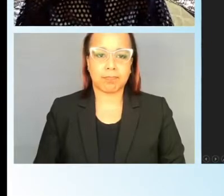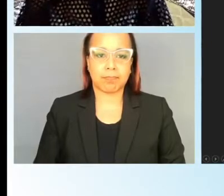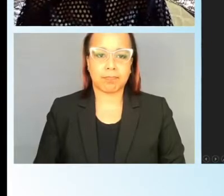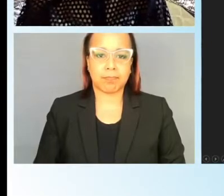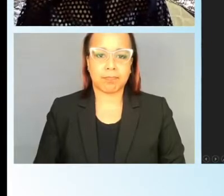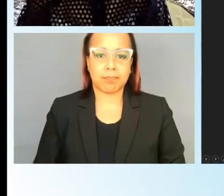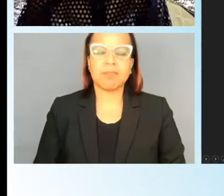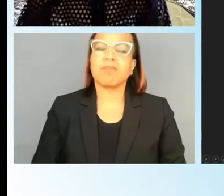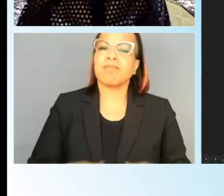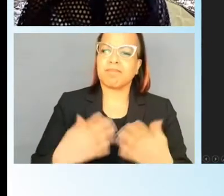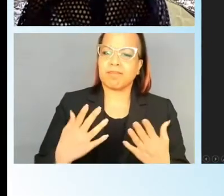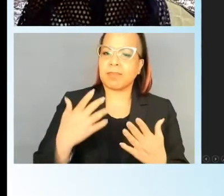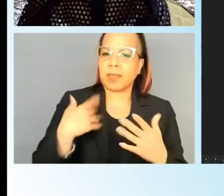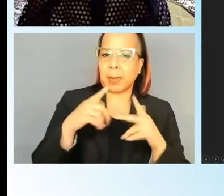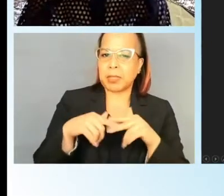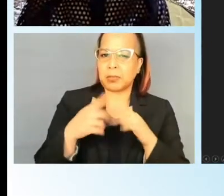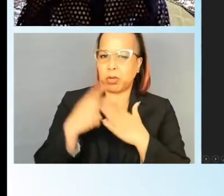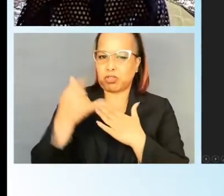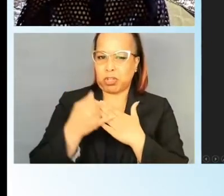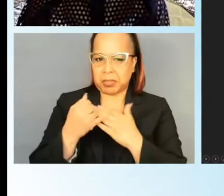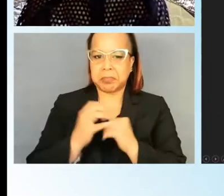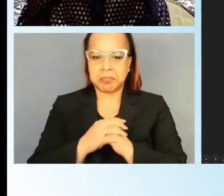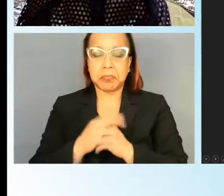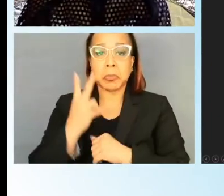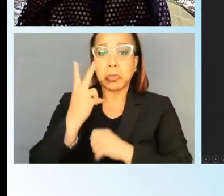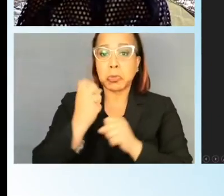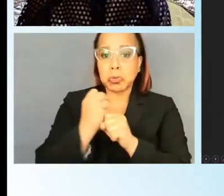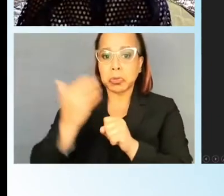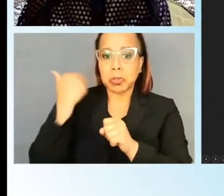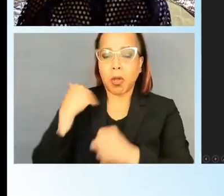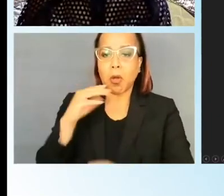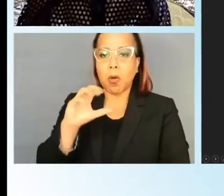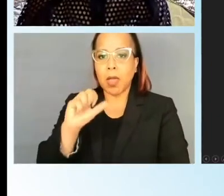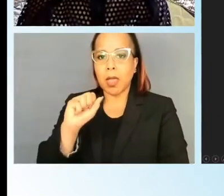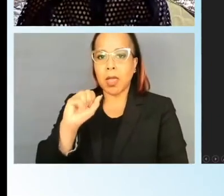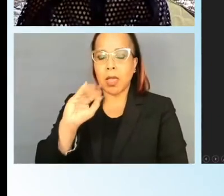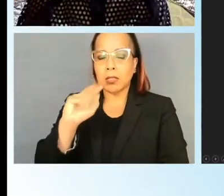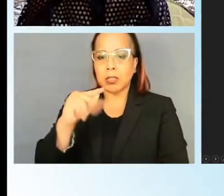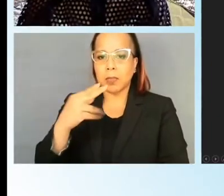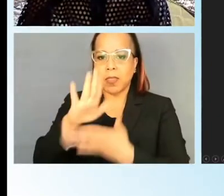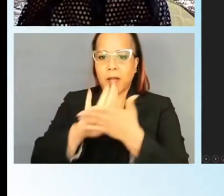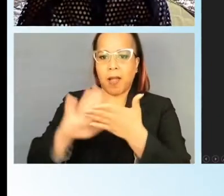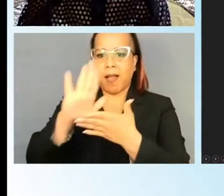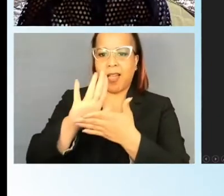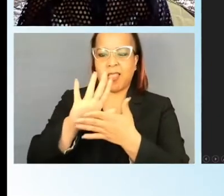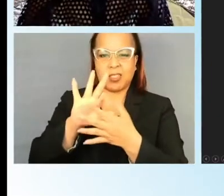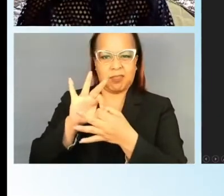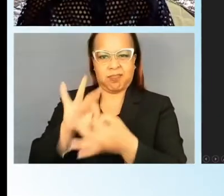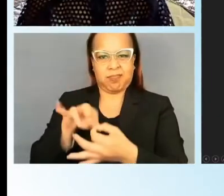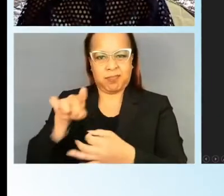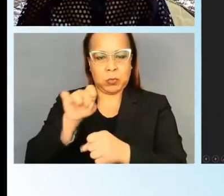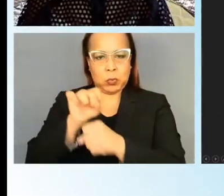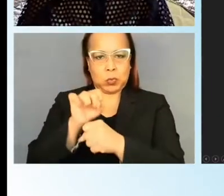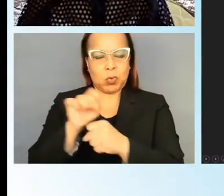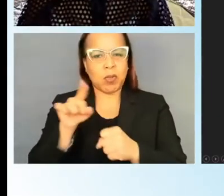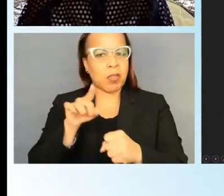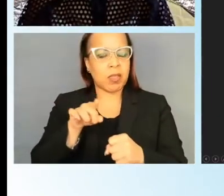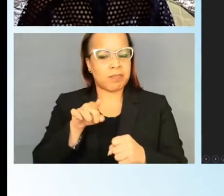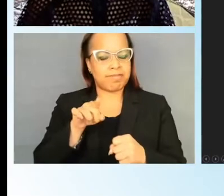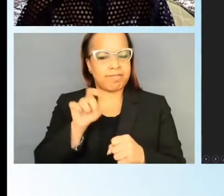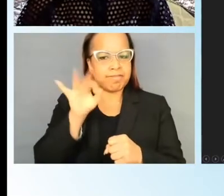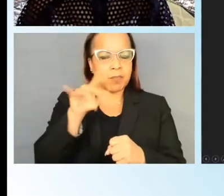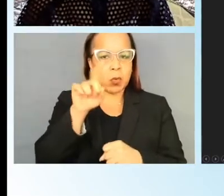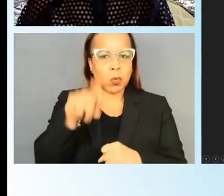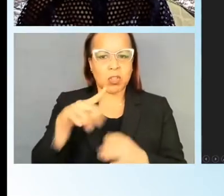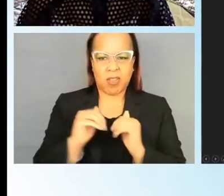And so I began a project 2 years ago at Smith College as part of a commissioned work that asked the question of how do you